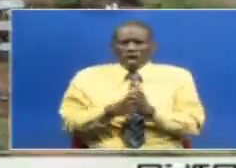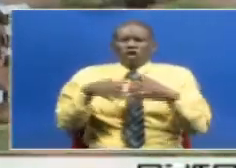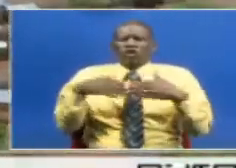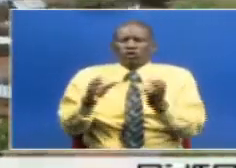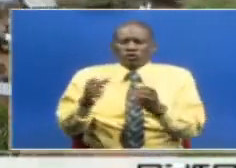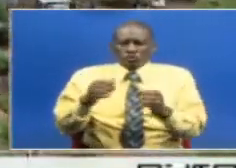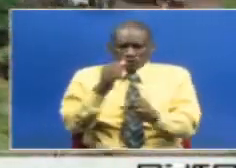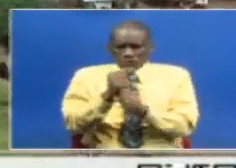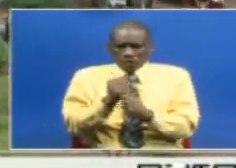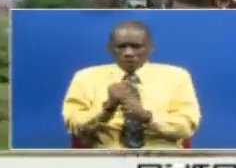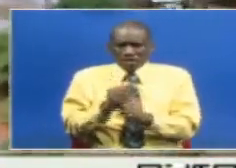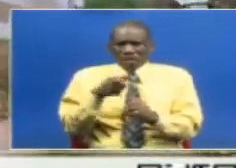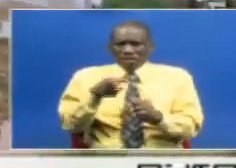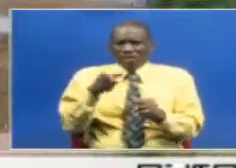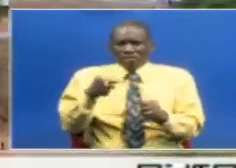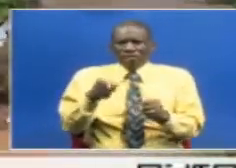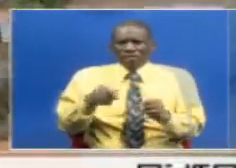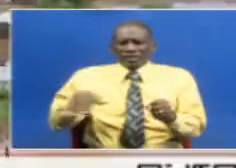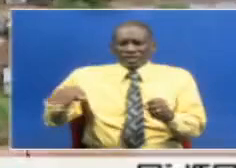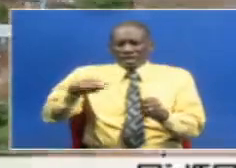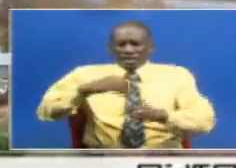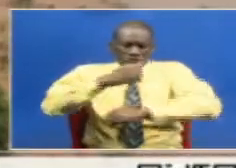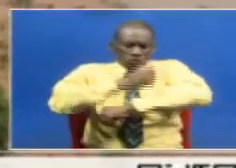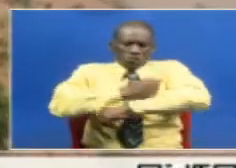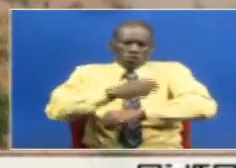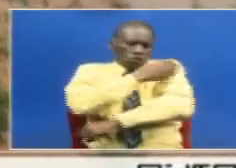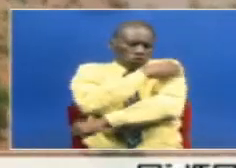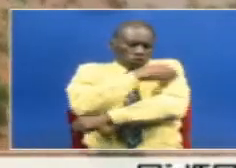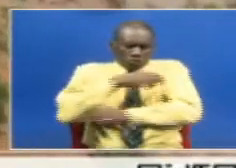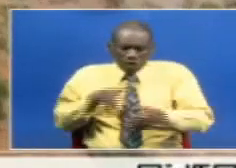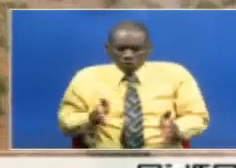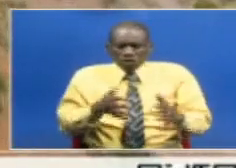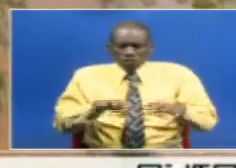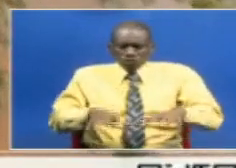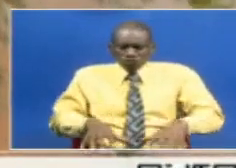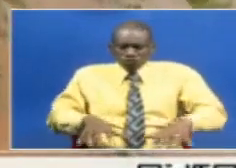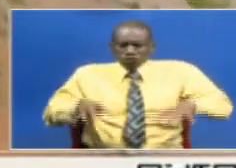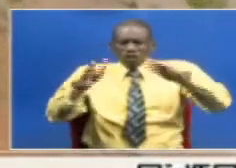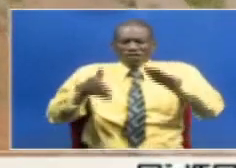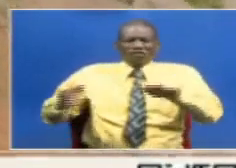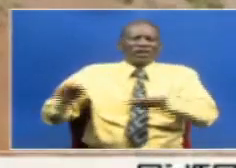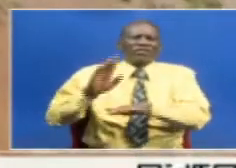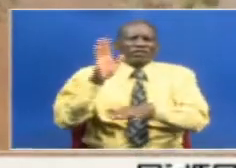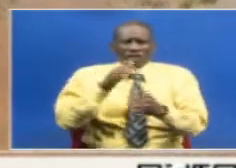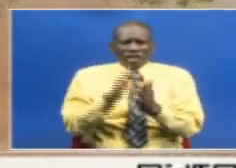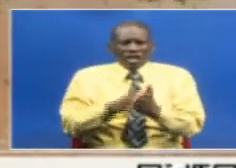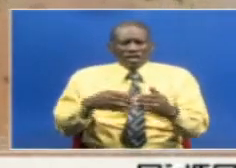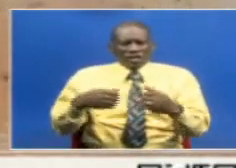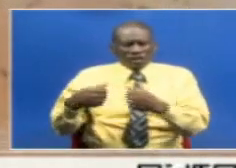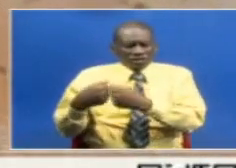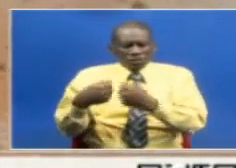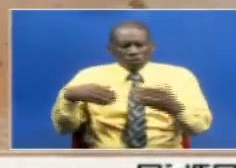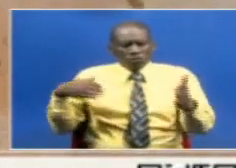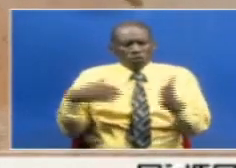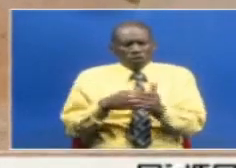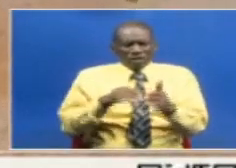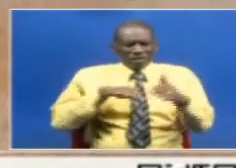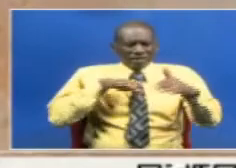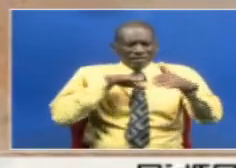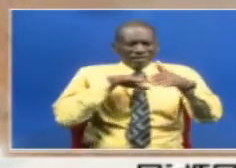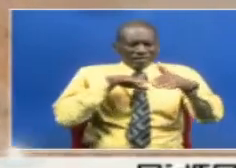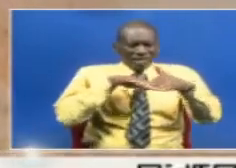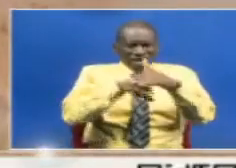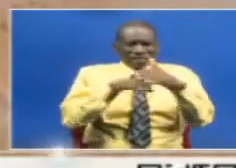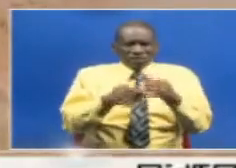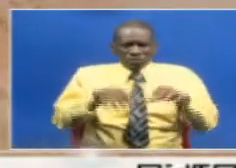have also submerged local schools, hospitals and roads, hampering service delivery and access to markets. The East African Community and ASEL